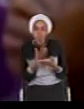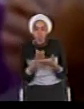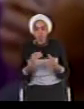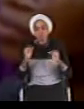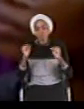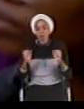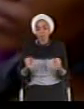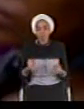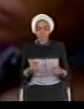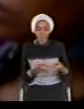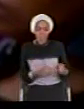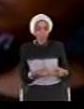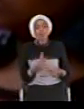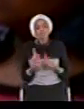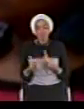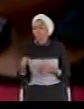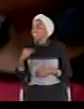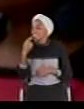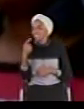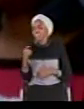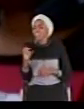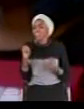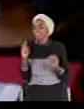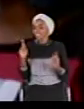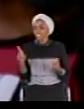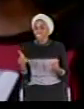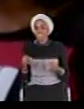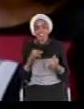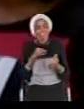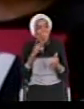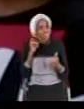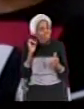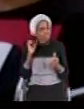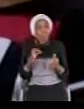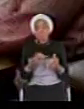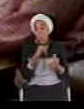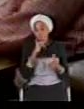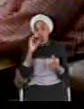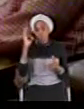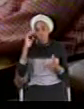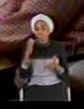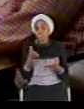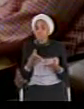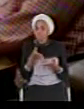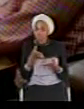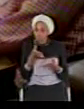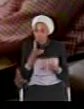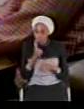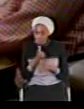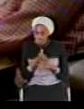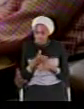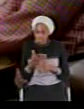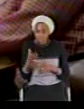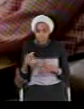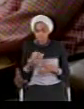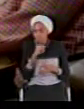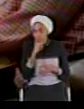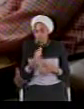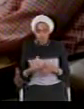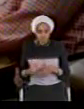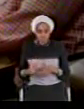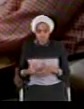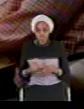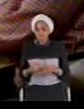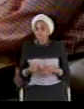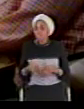place. And people say, okay, if it's not preaching the right thing, if it's not towing the line that